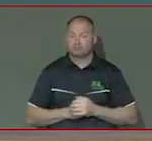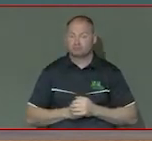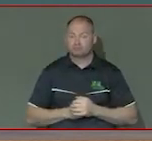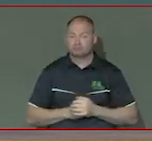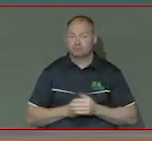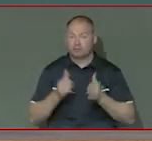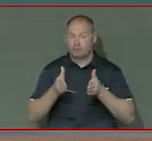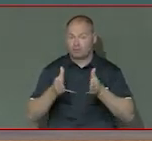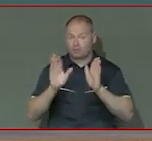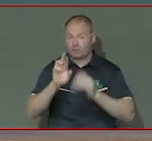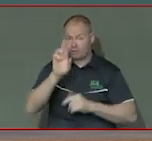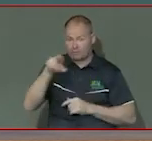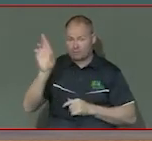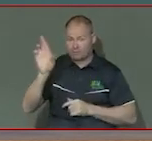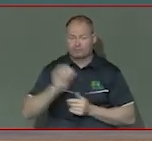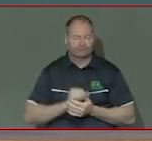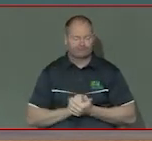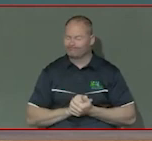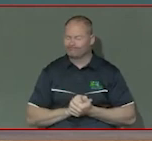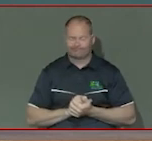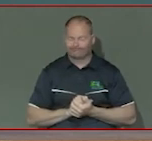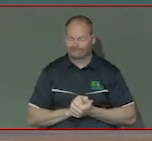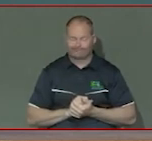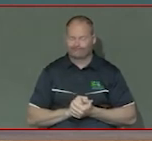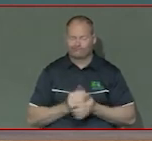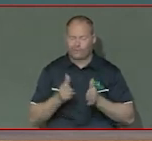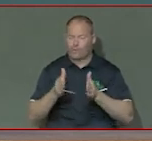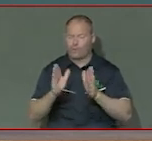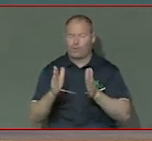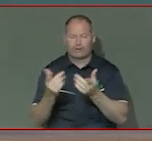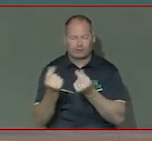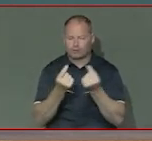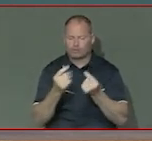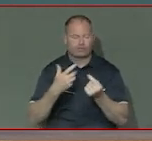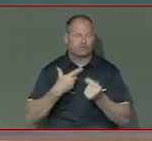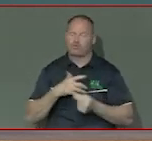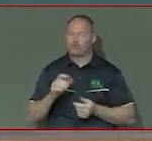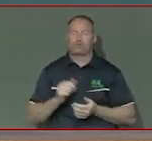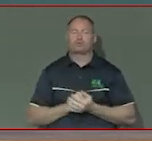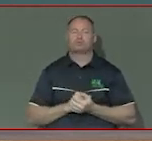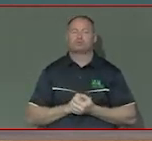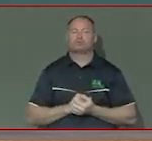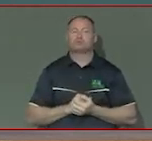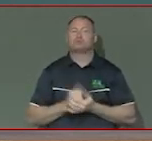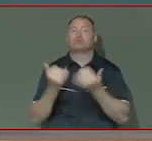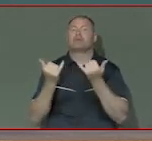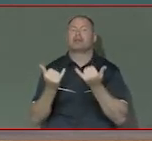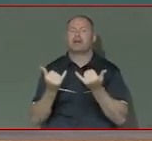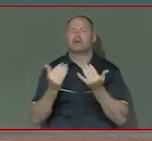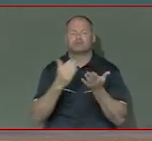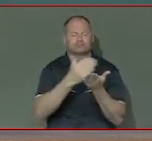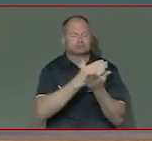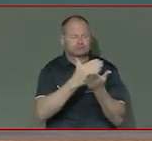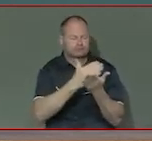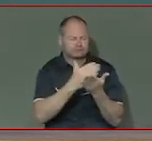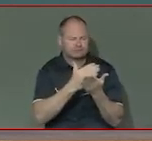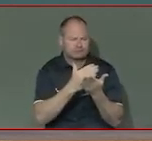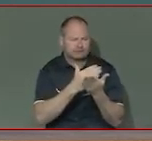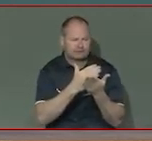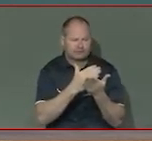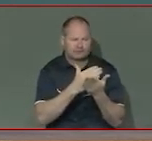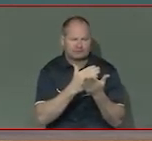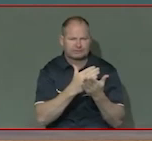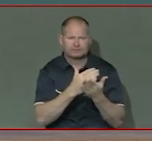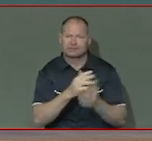actually correct. They don't want you to do that. They want you to look how many shares did